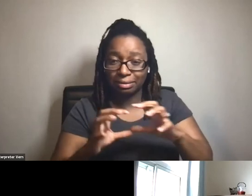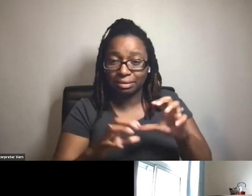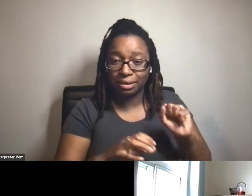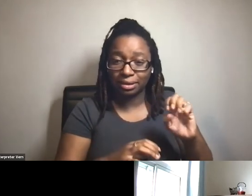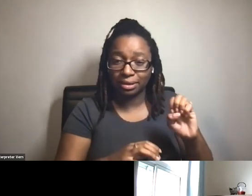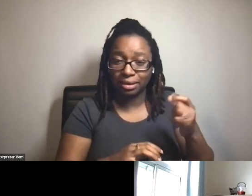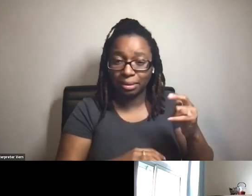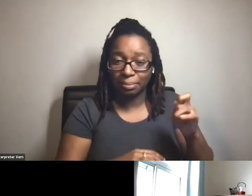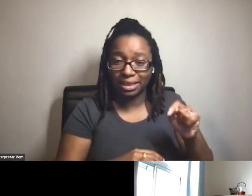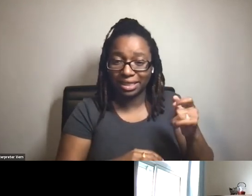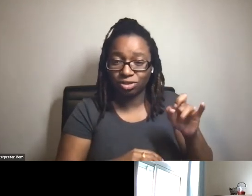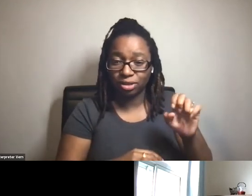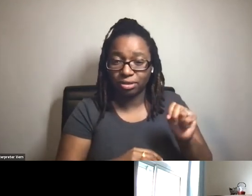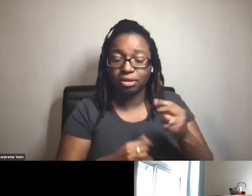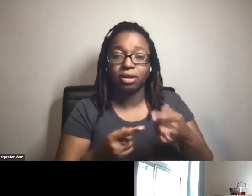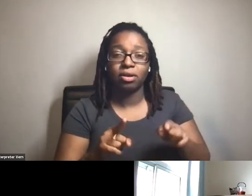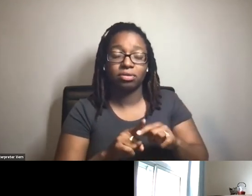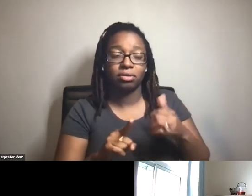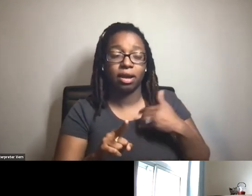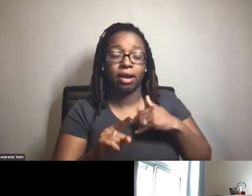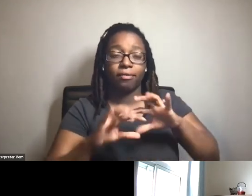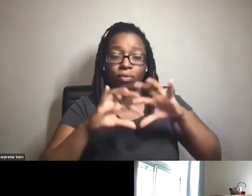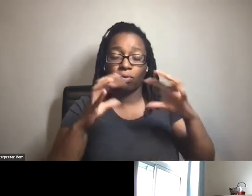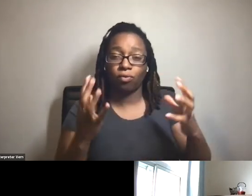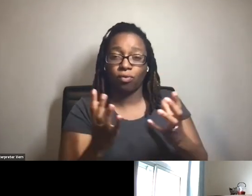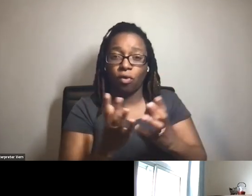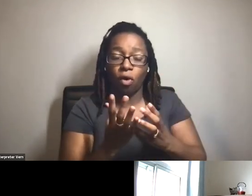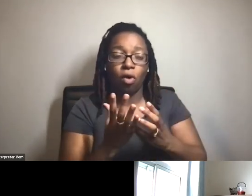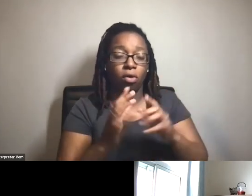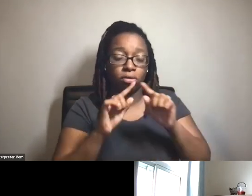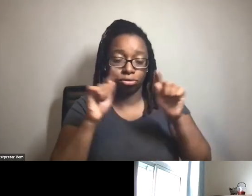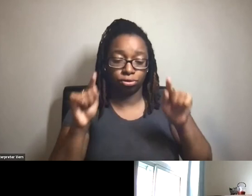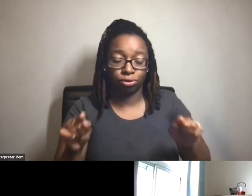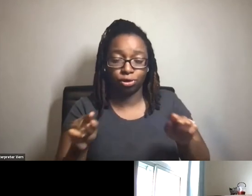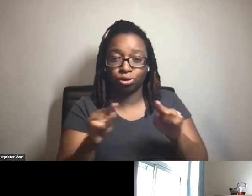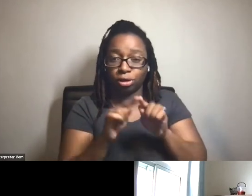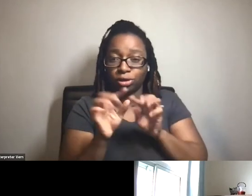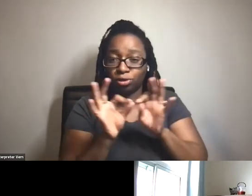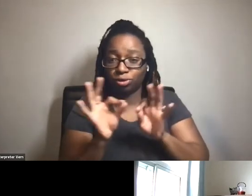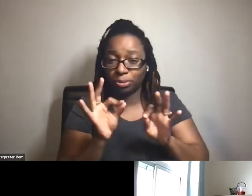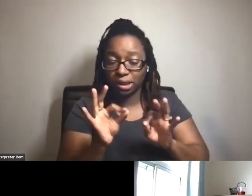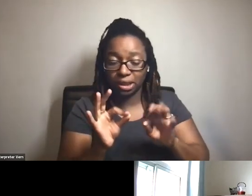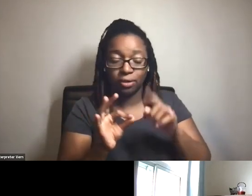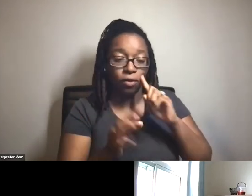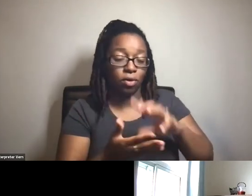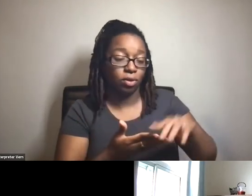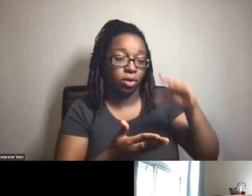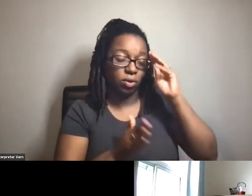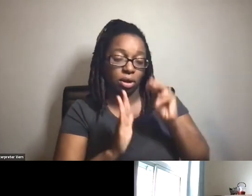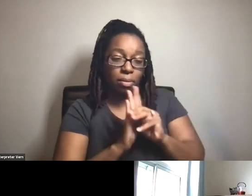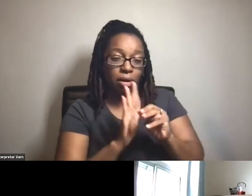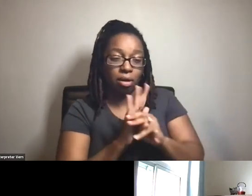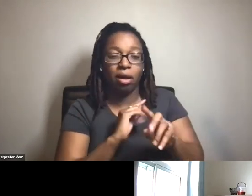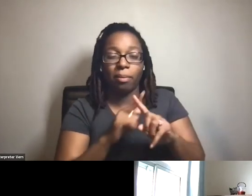with overall scene description machine learning models, but ended up having issues integrating